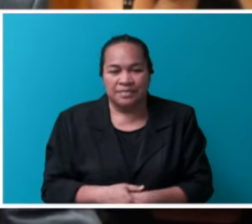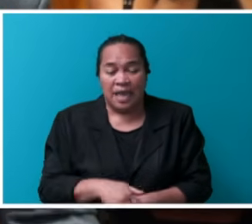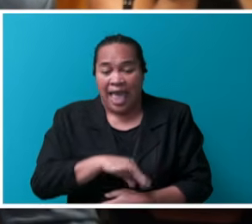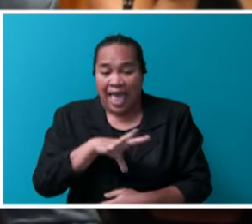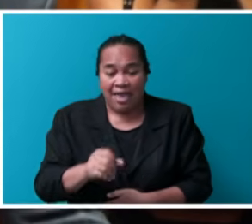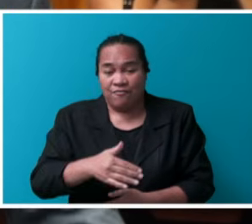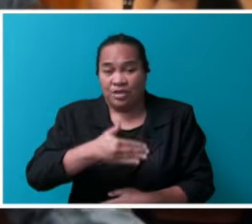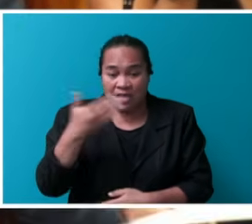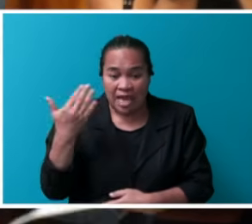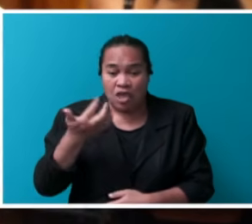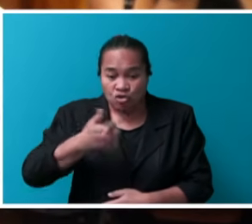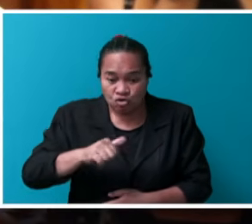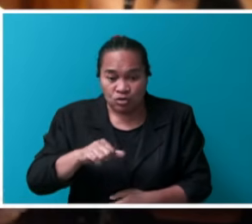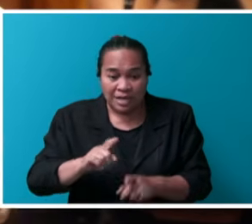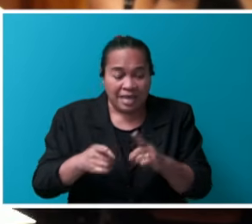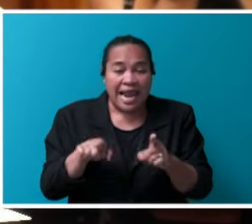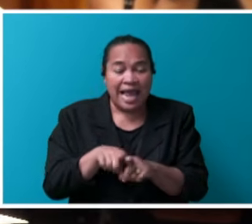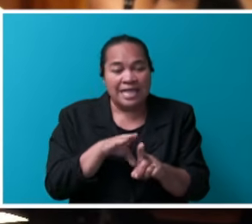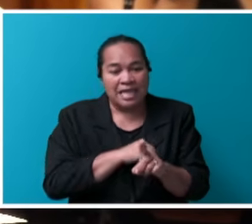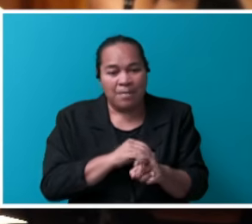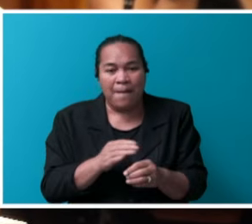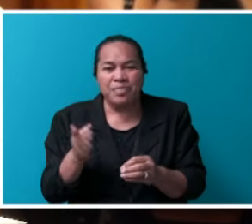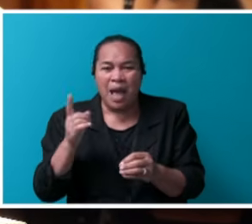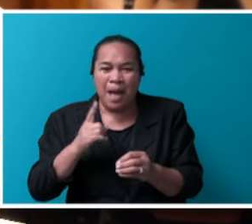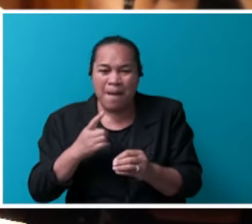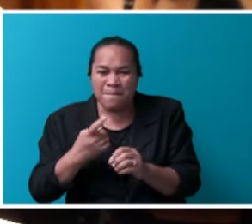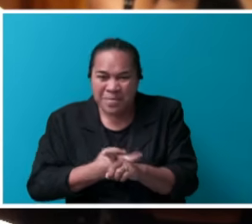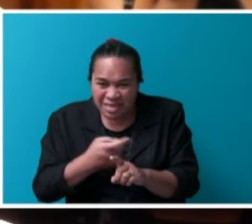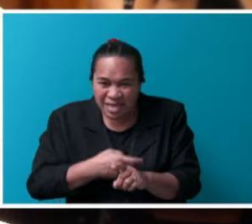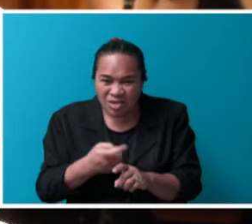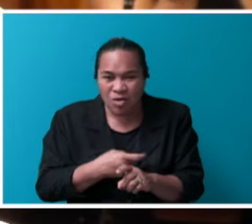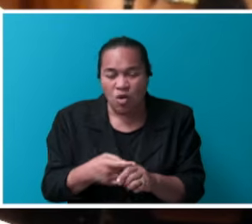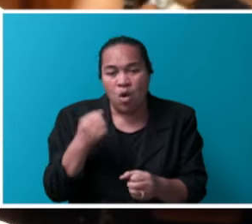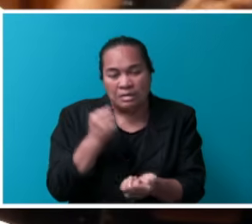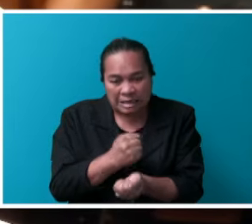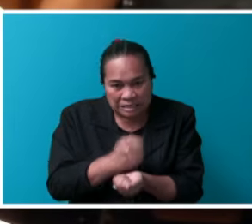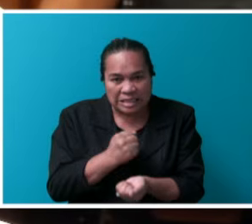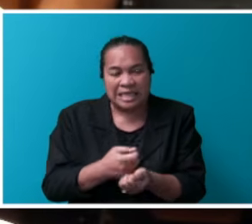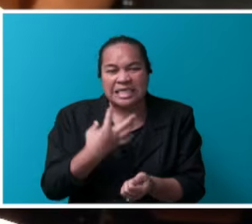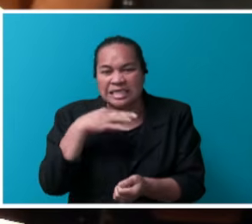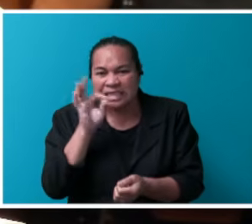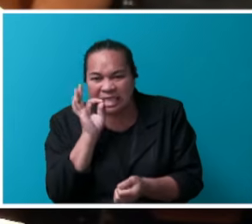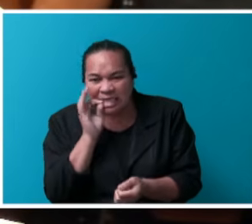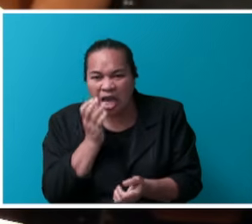Everyday use items like potatoes, garlic, onion, tea, cooking oil continue to attract zero duty.